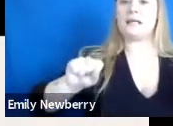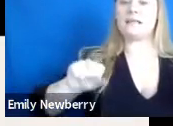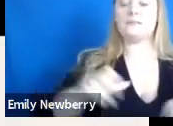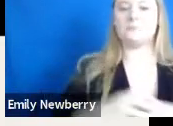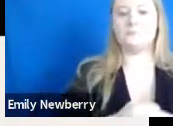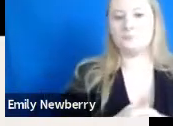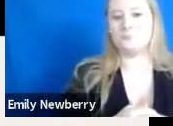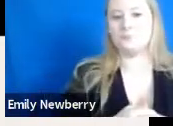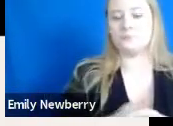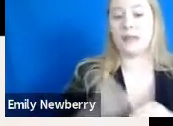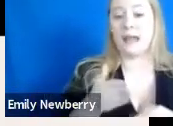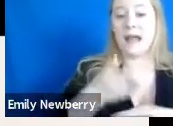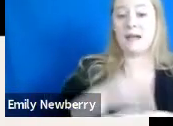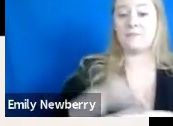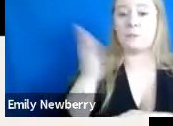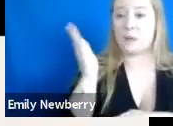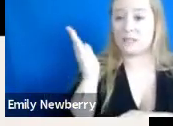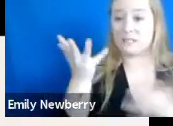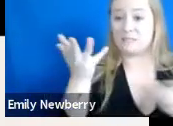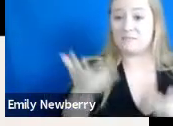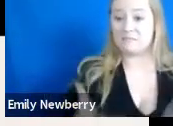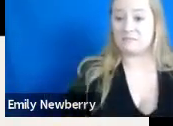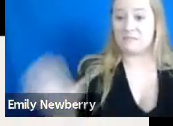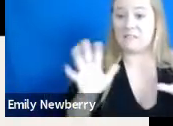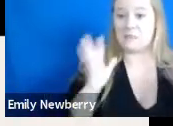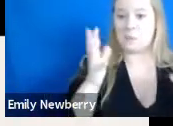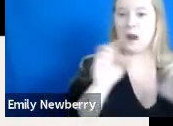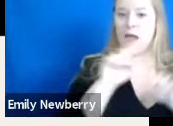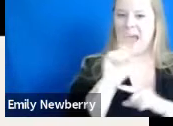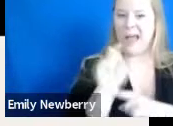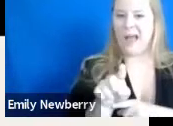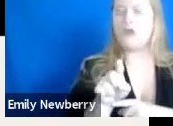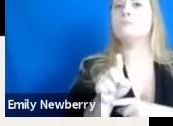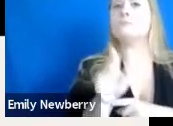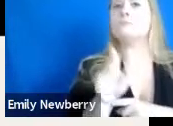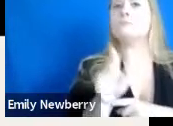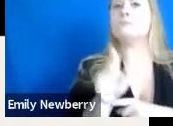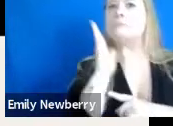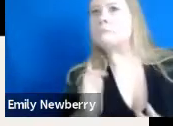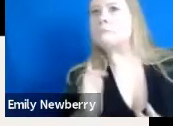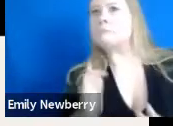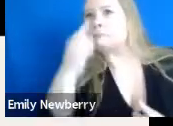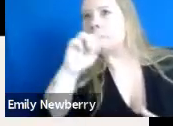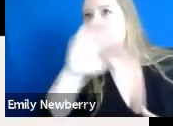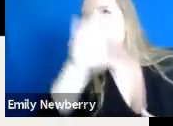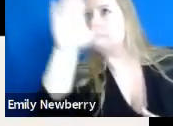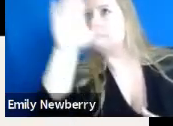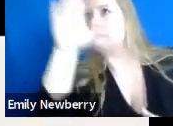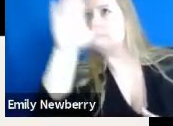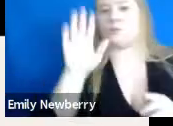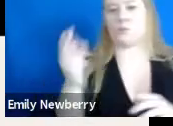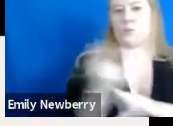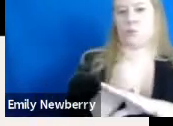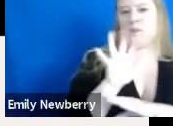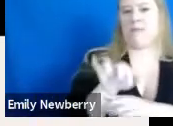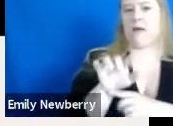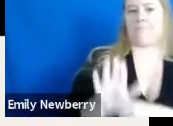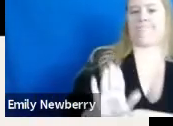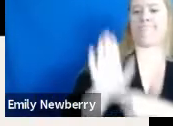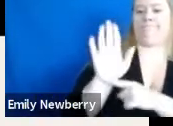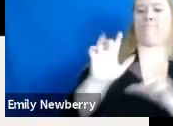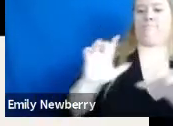a presentation, if you'd like to ask a question to one of our presenters, please use the hand raise function and we'll try to get to